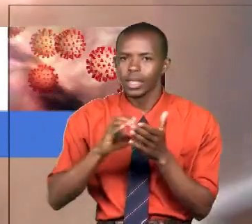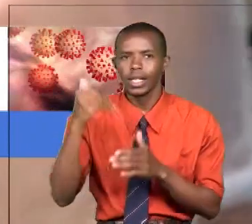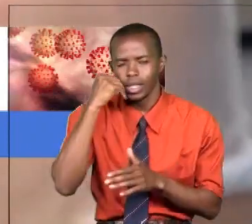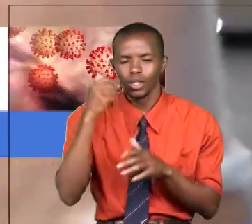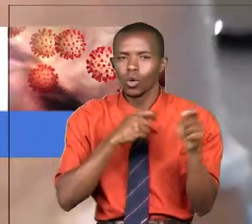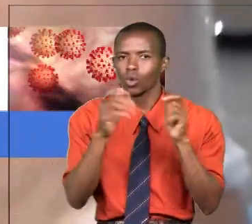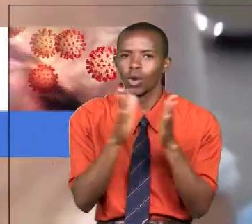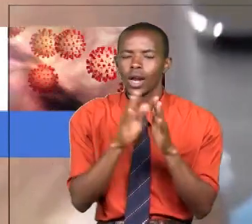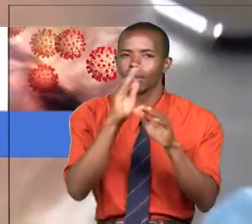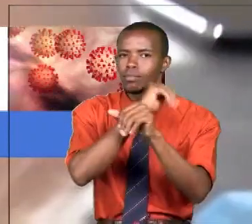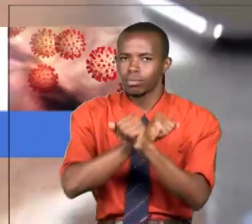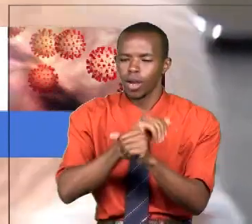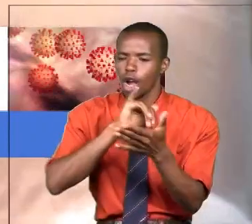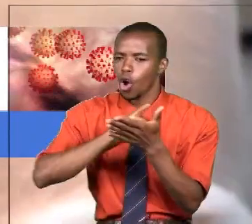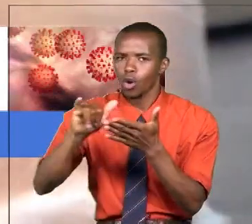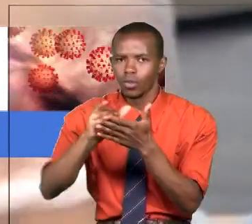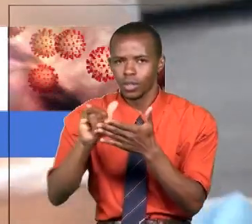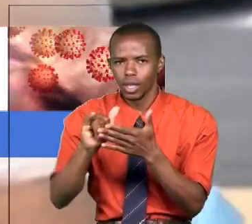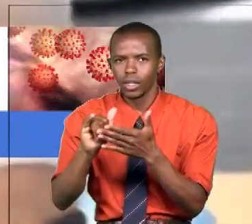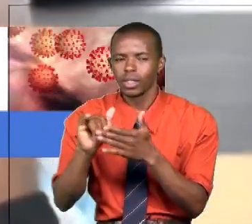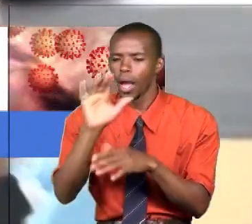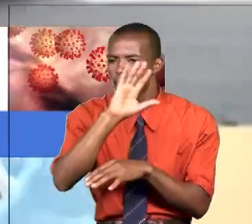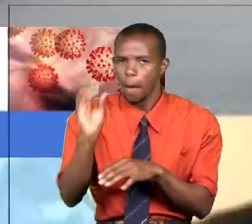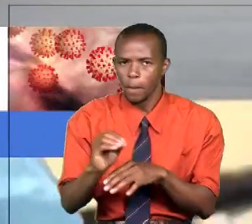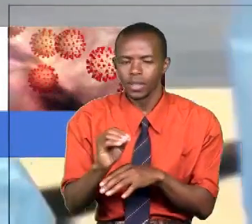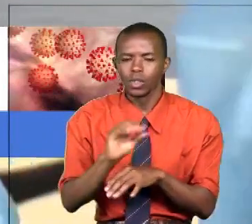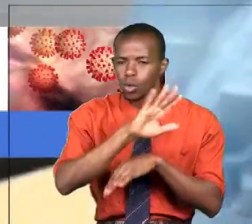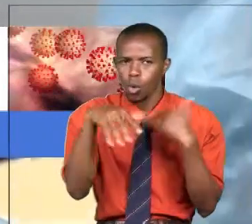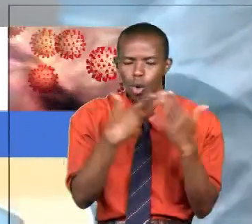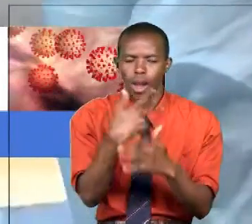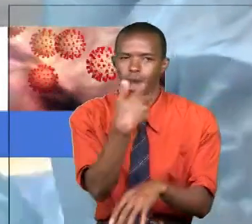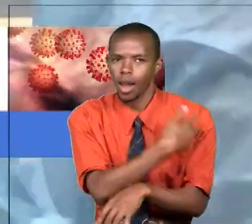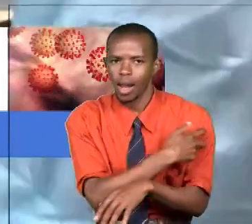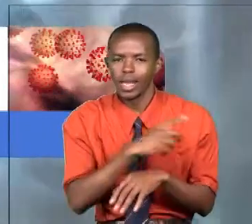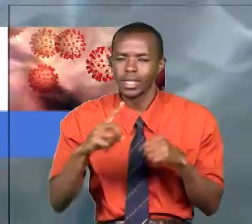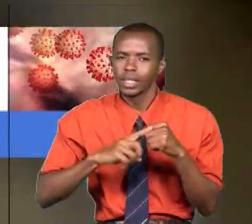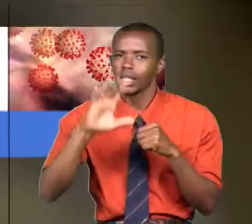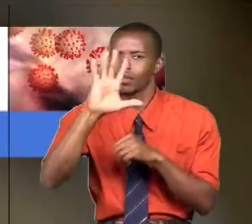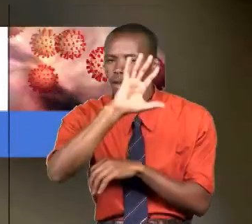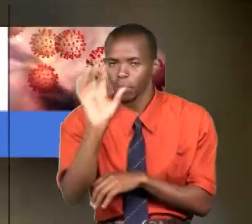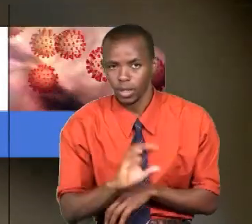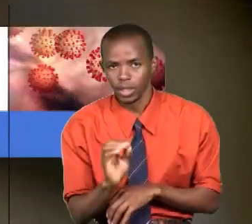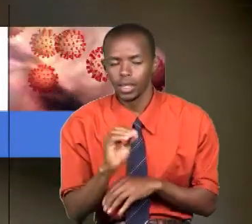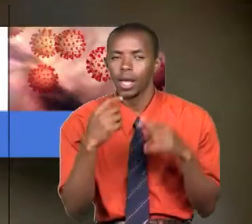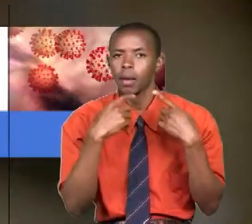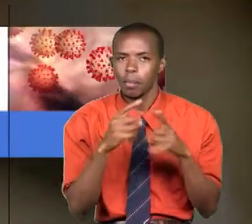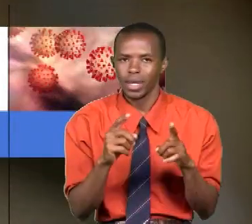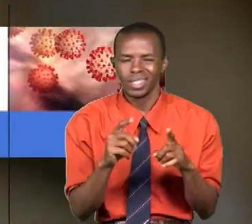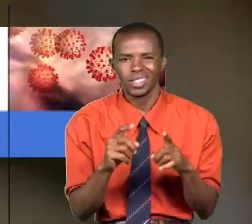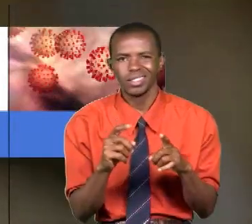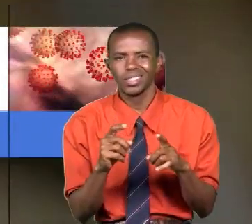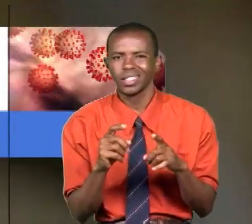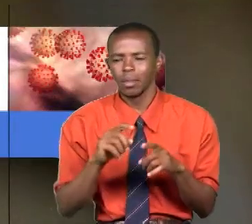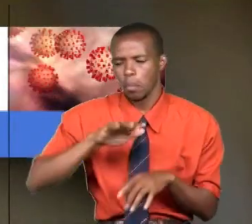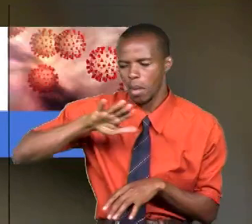and Prevention, California exceeds the average for full vaccinations with over 65%, but slightly lags